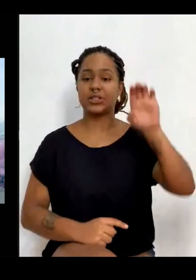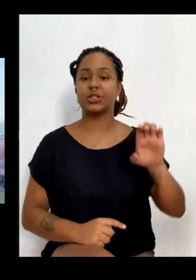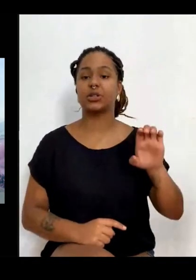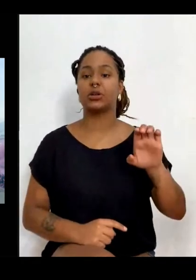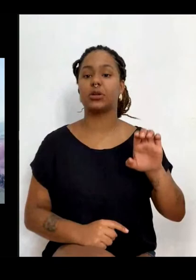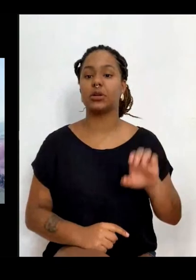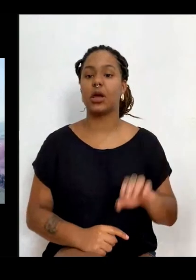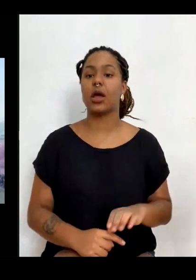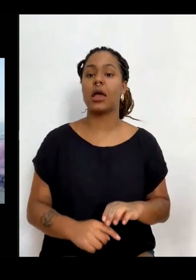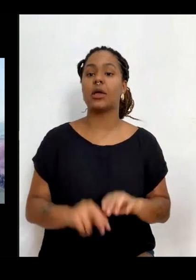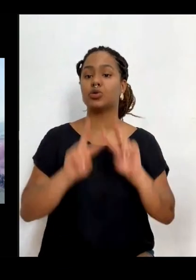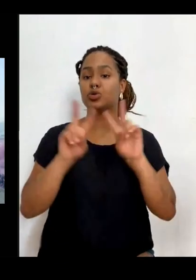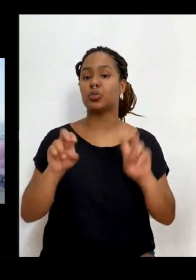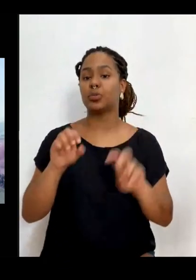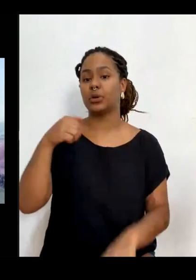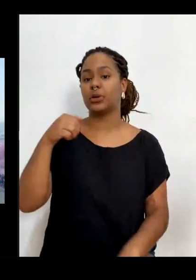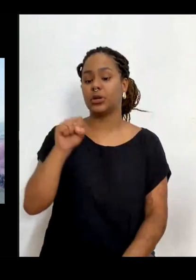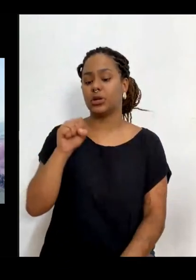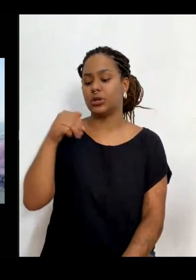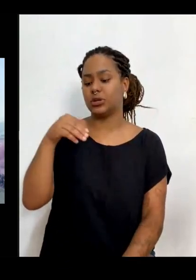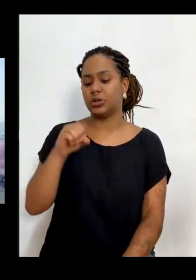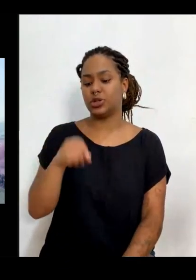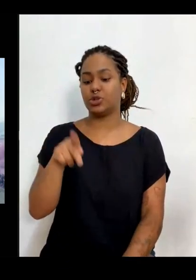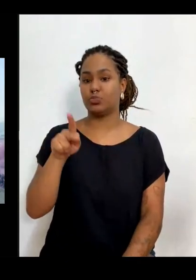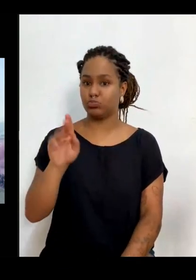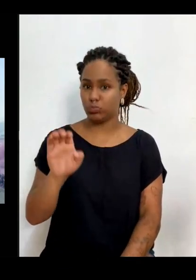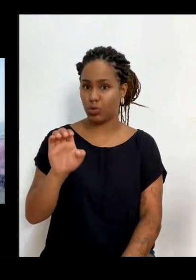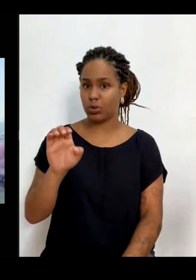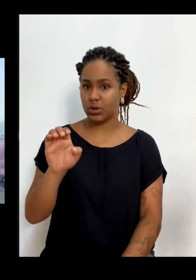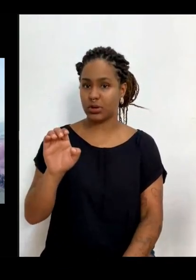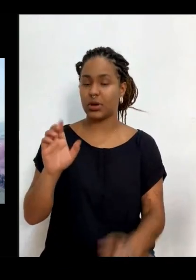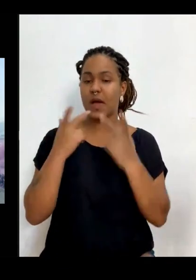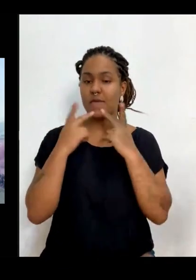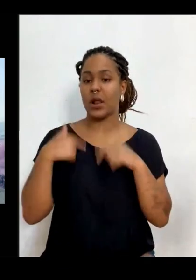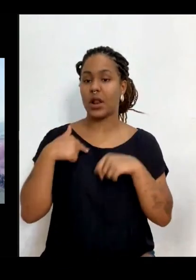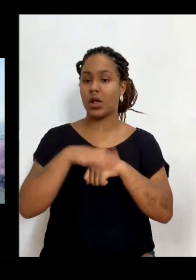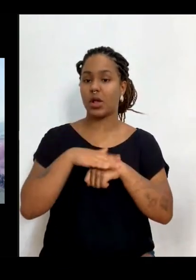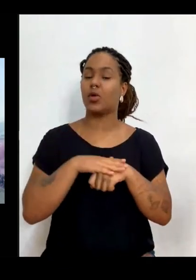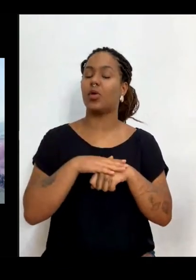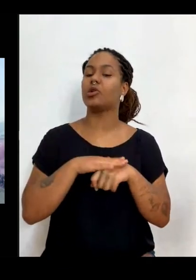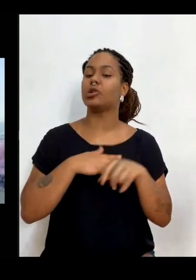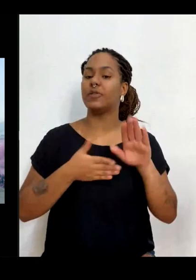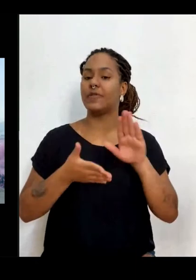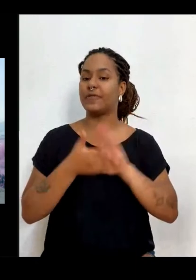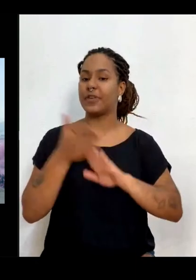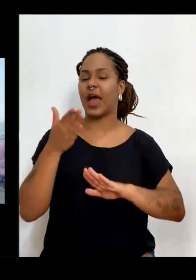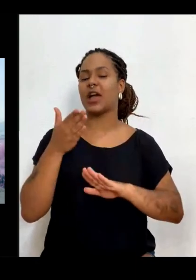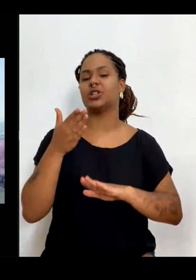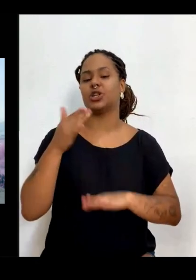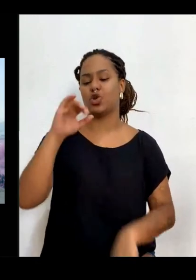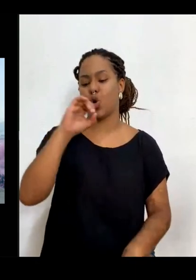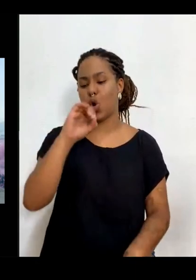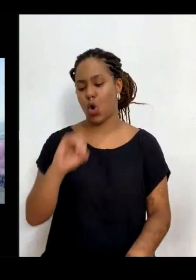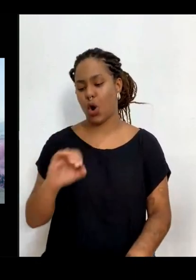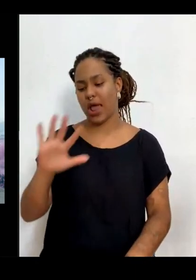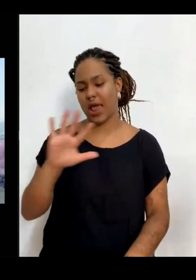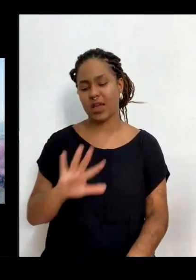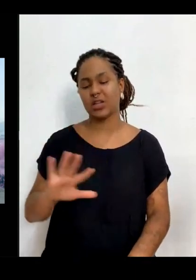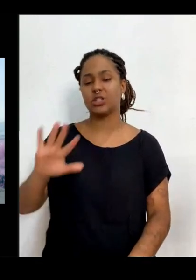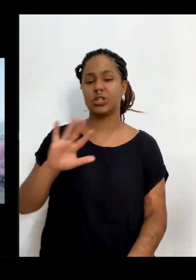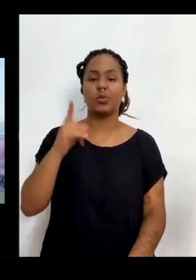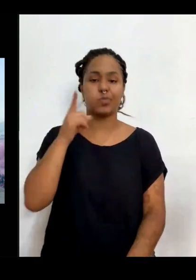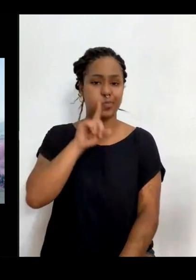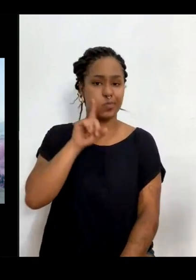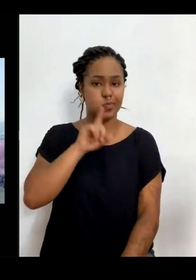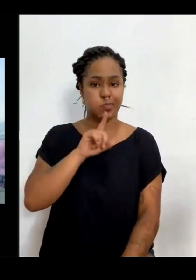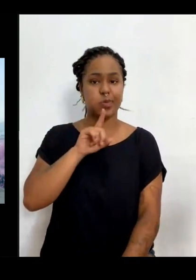the west coast of Calif of uh the United States which is a very beautiful terrain and it was only afterwards that I